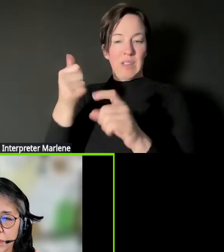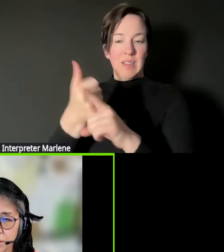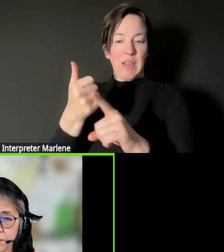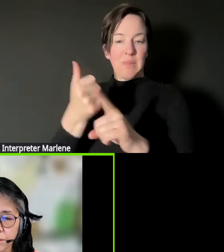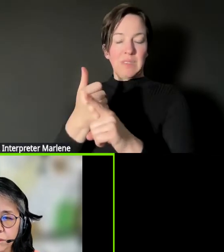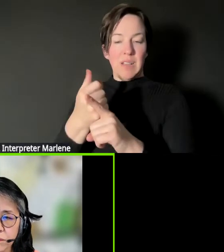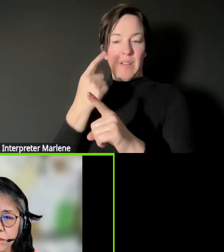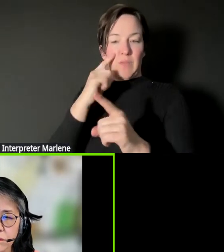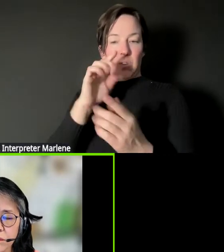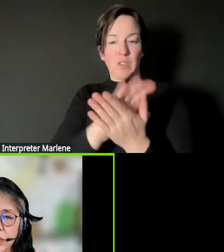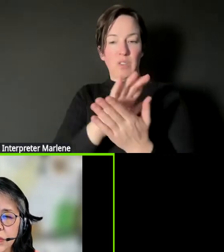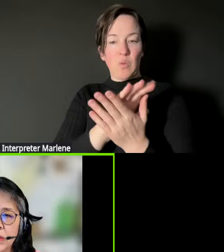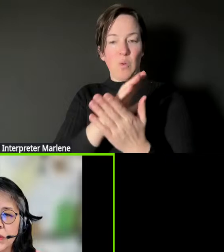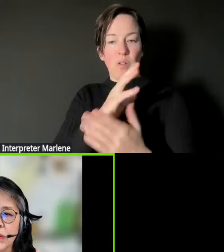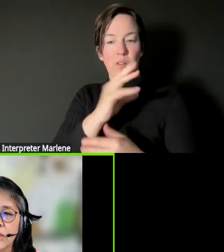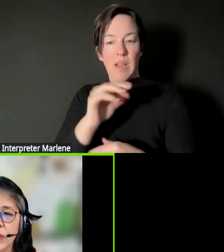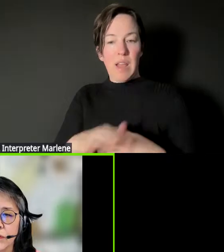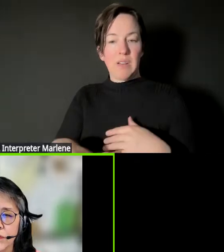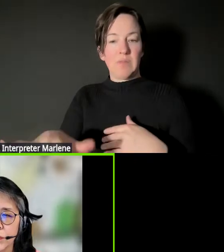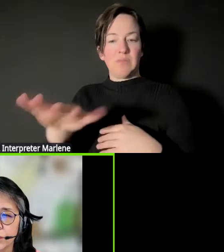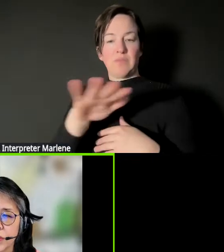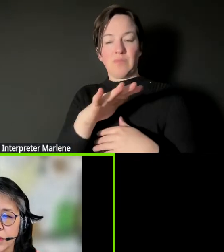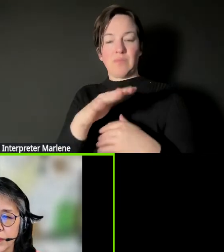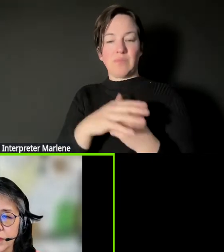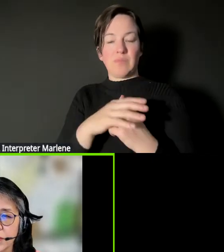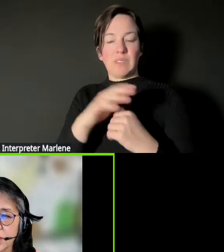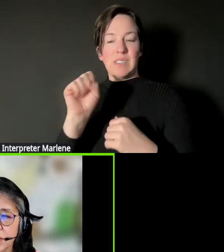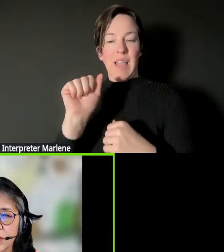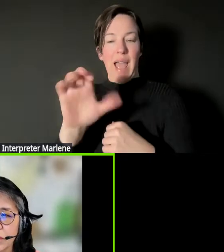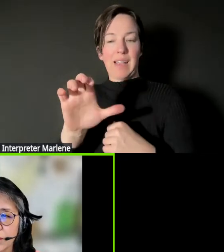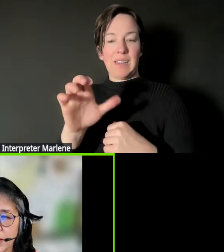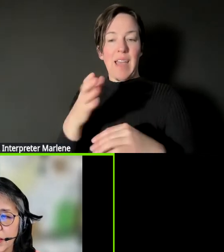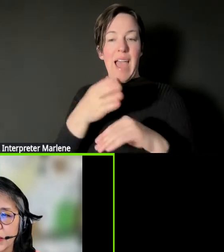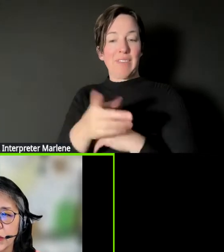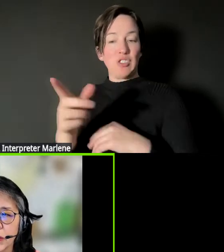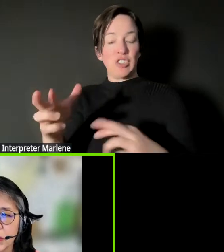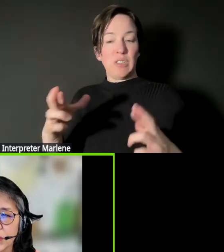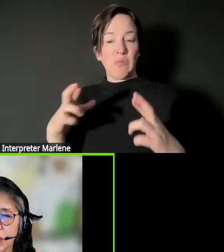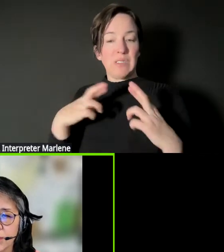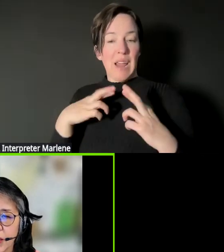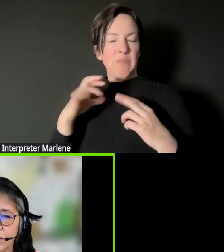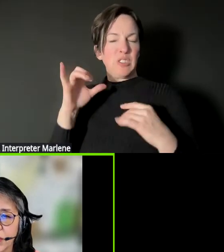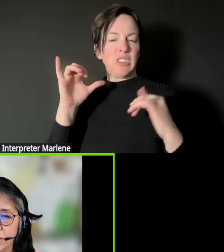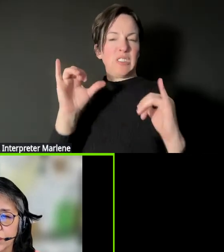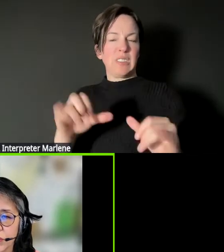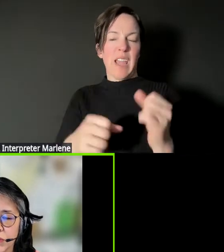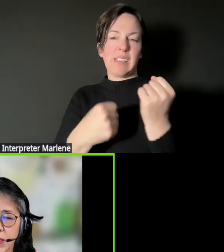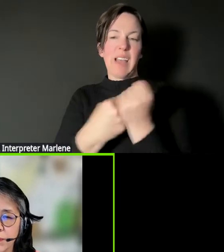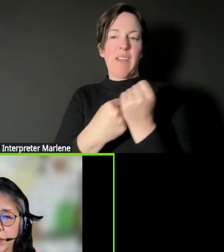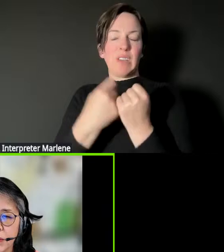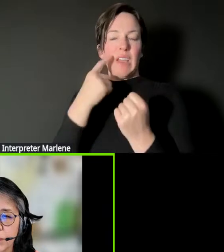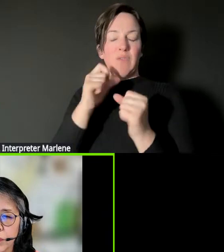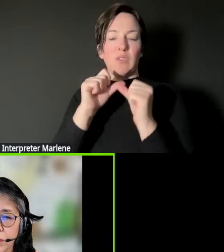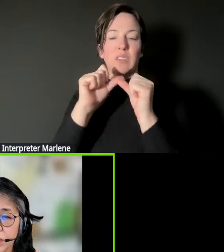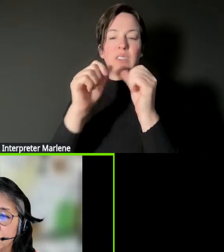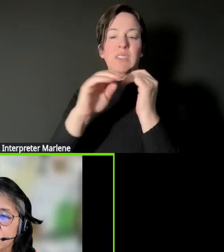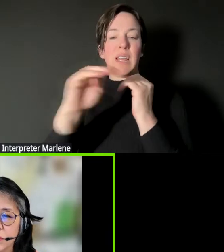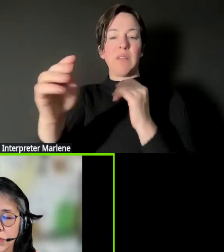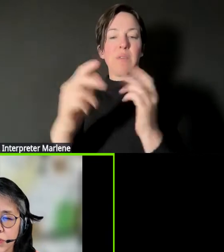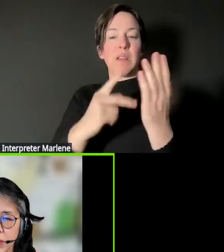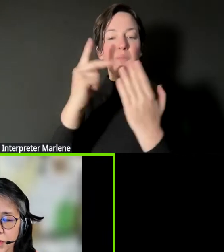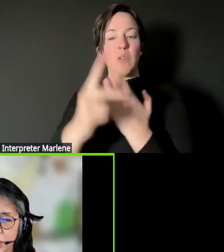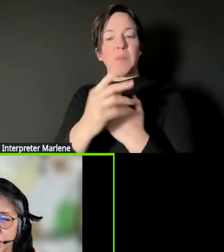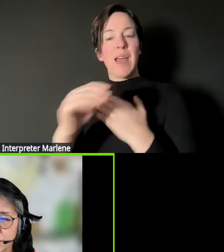others. Even after her retirement, Cynthia remained a long-time advocate for sustainability programs in